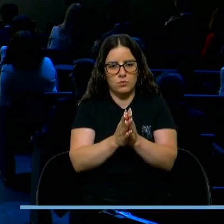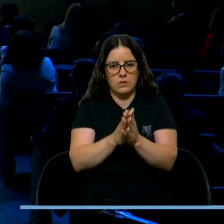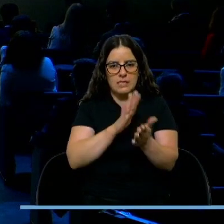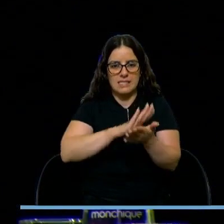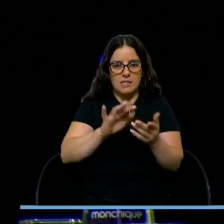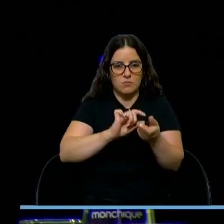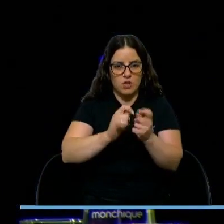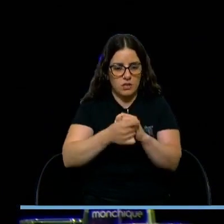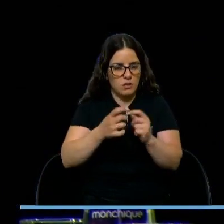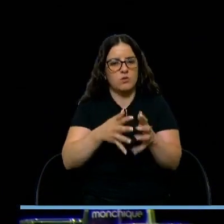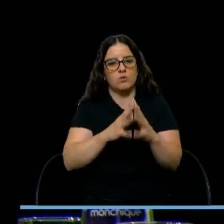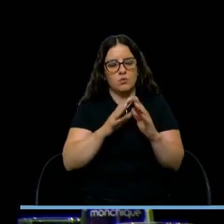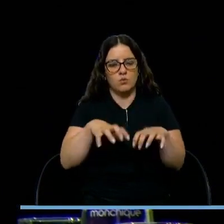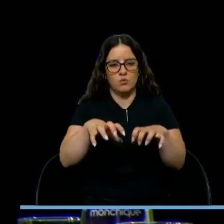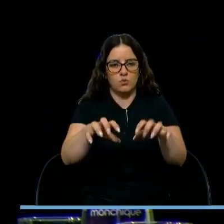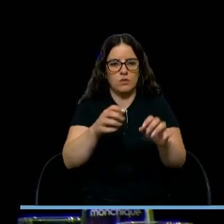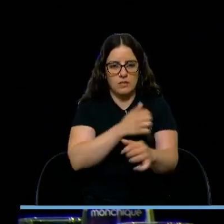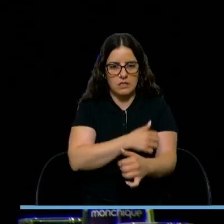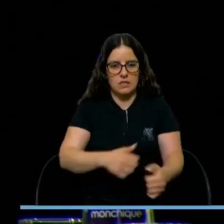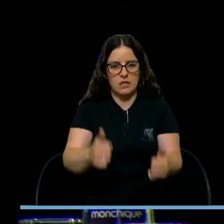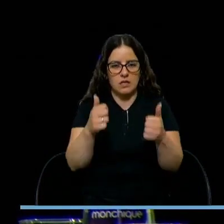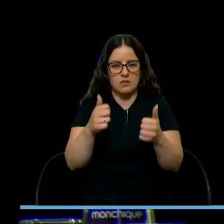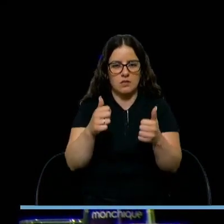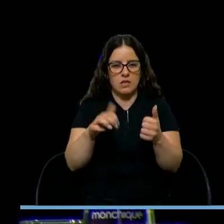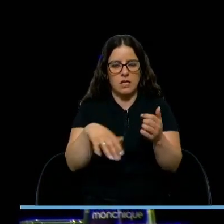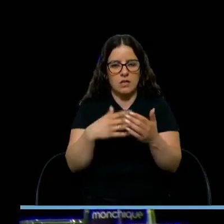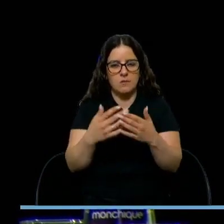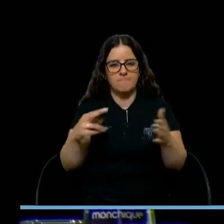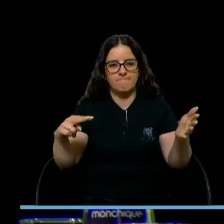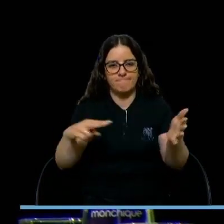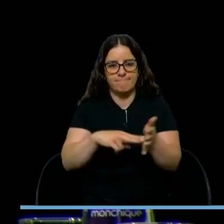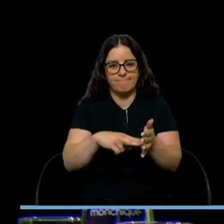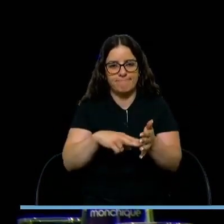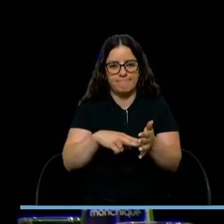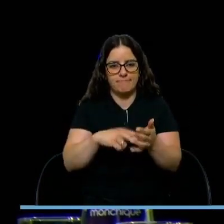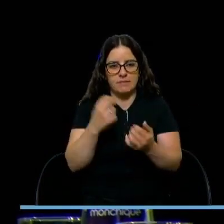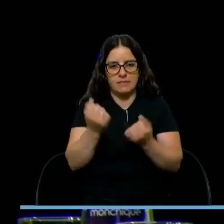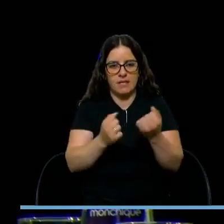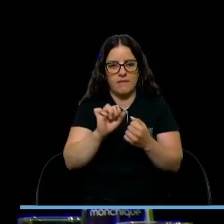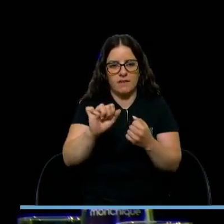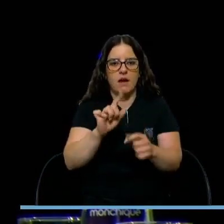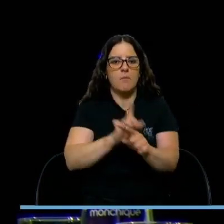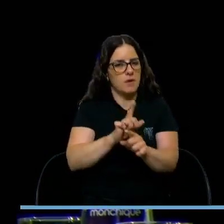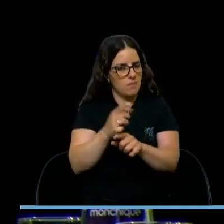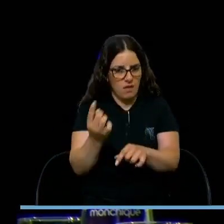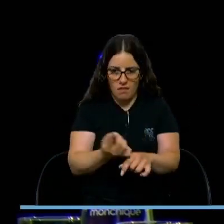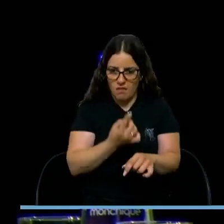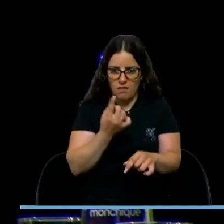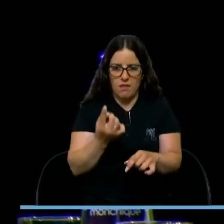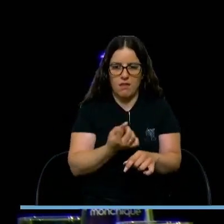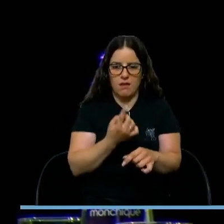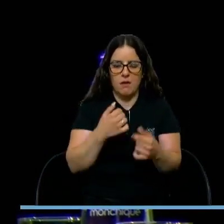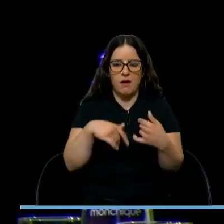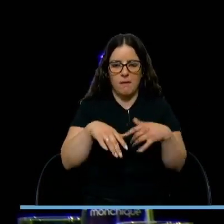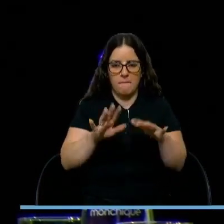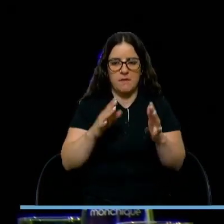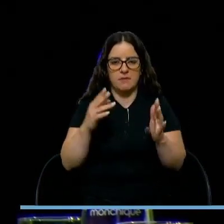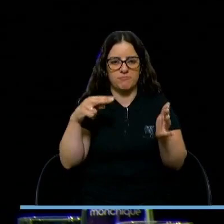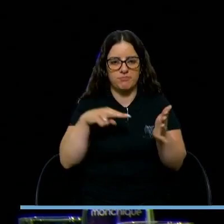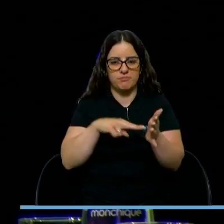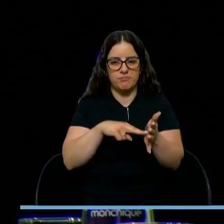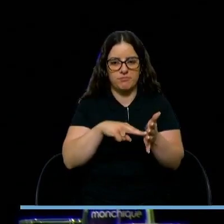able, without a change in infrastructure, to charge their car, even if this